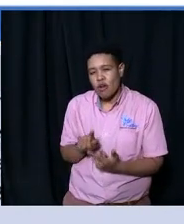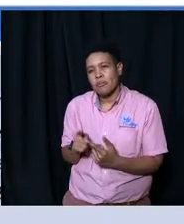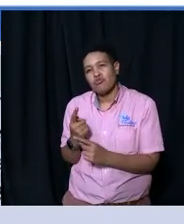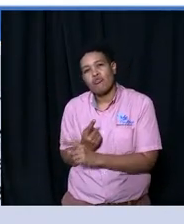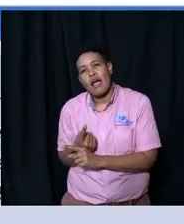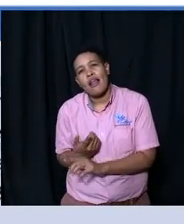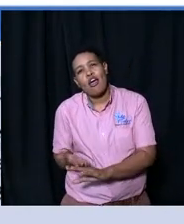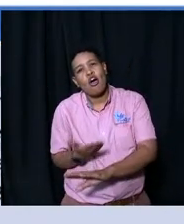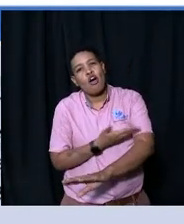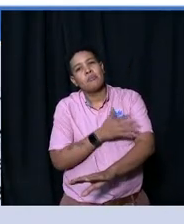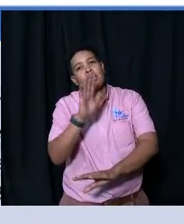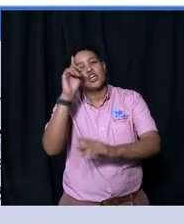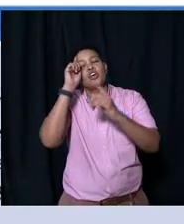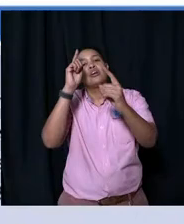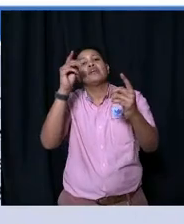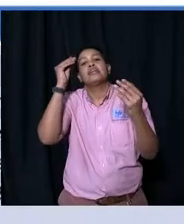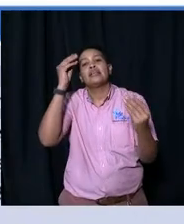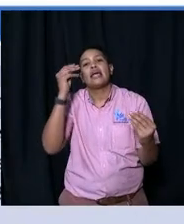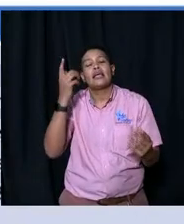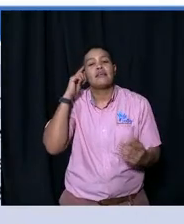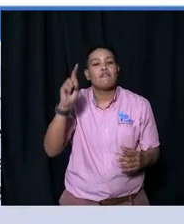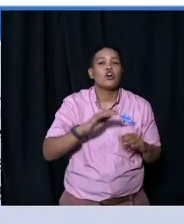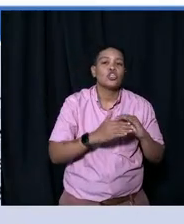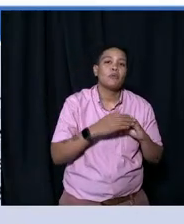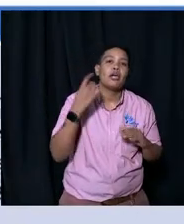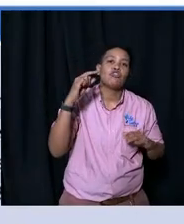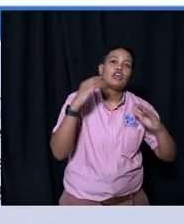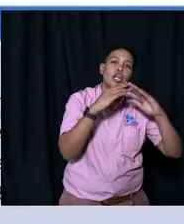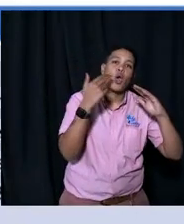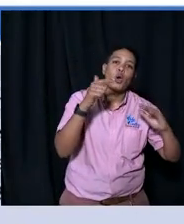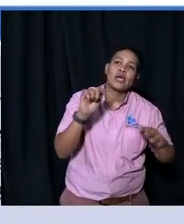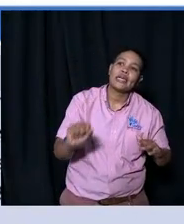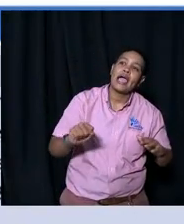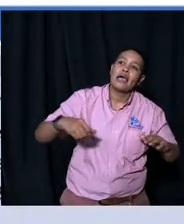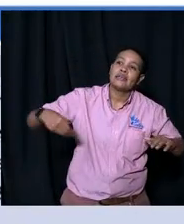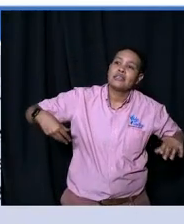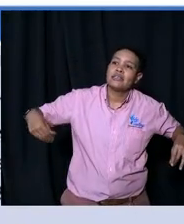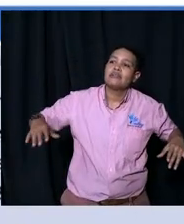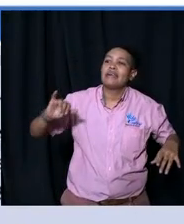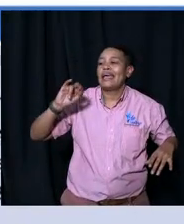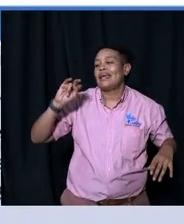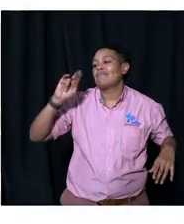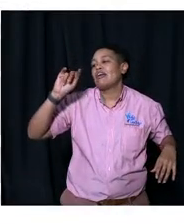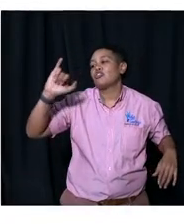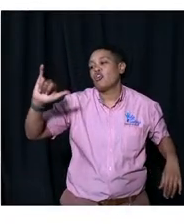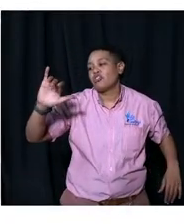update emissions data for Jamaica's greenhouse gas emissions inventory.